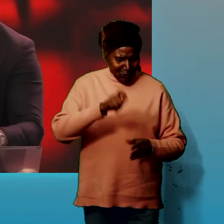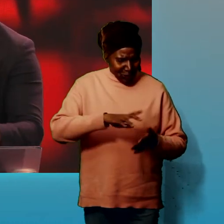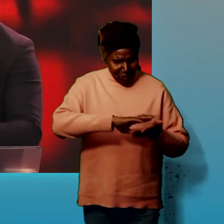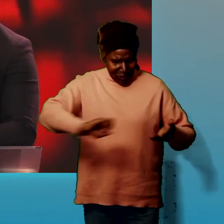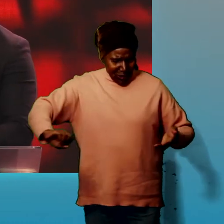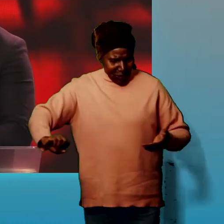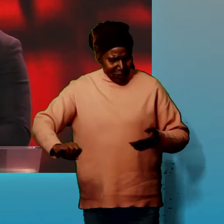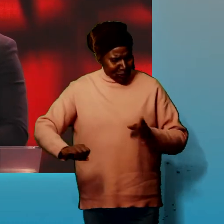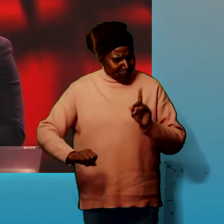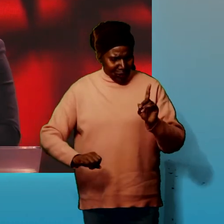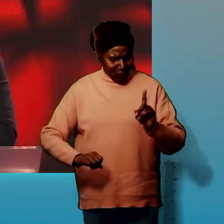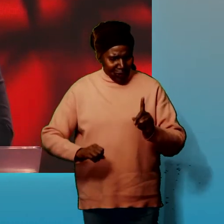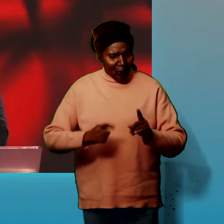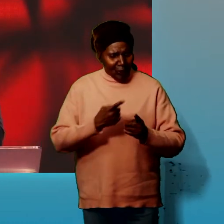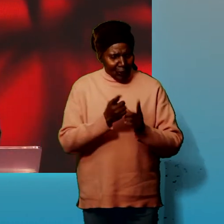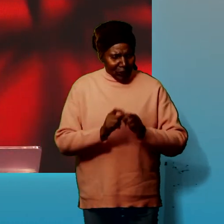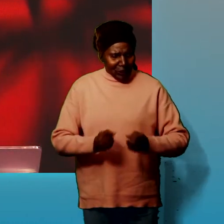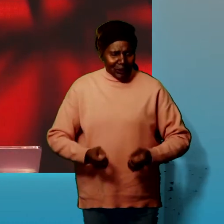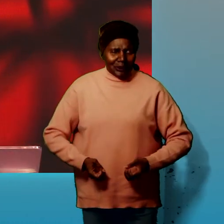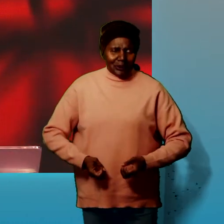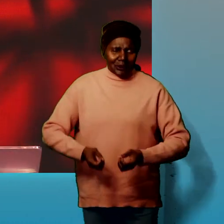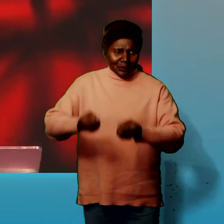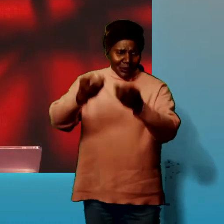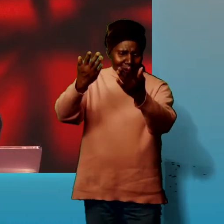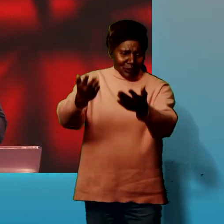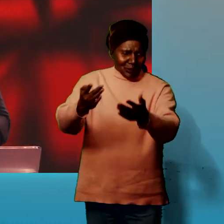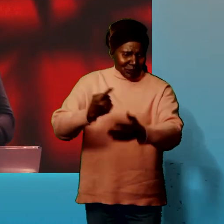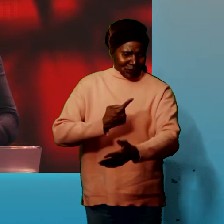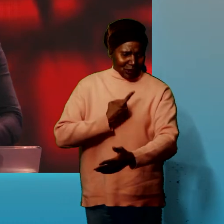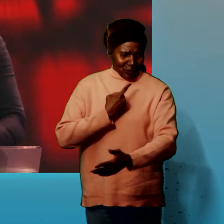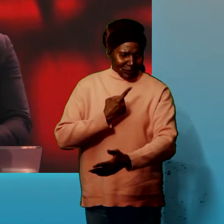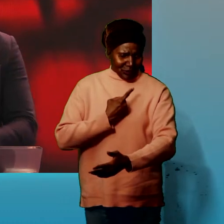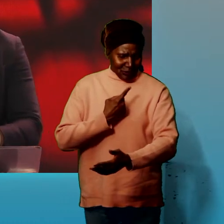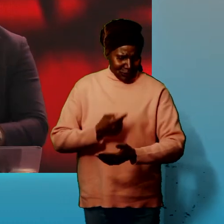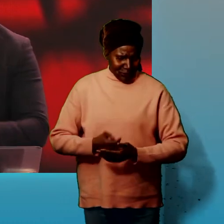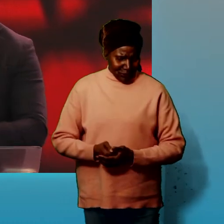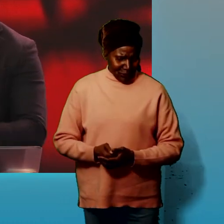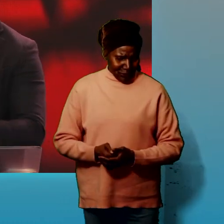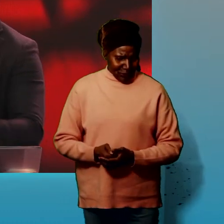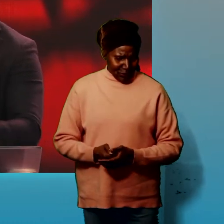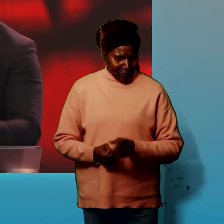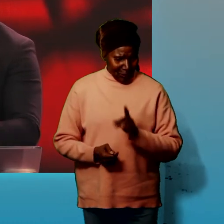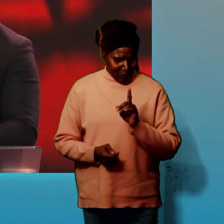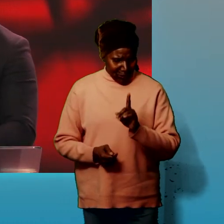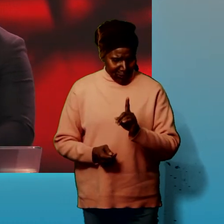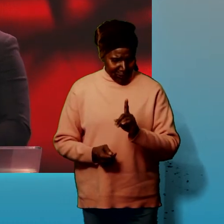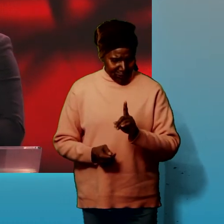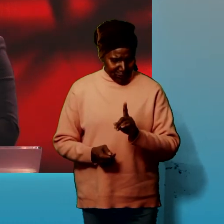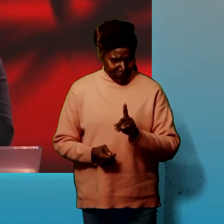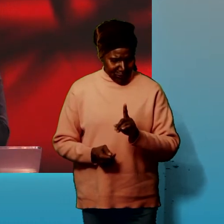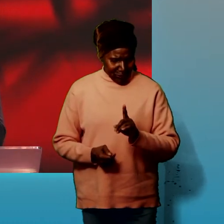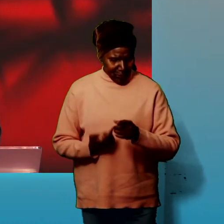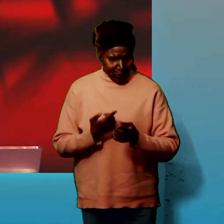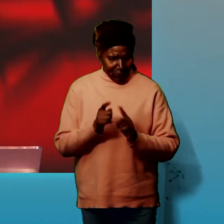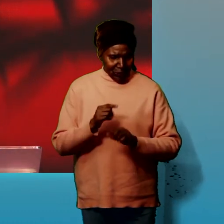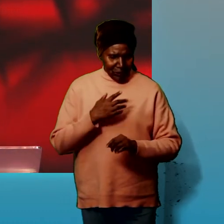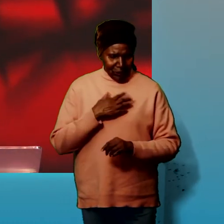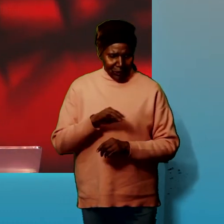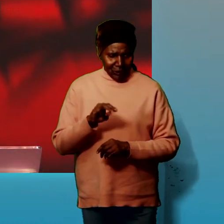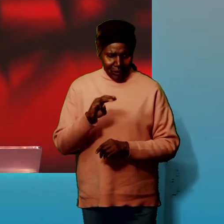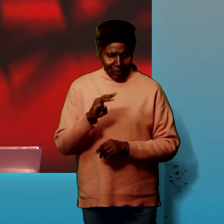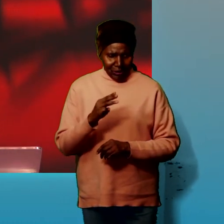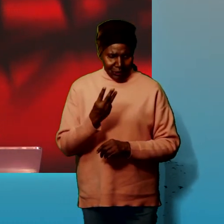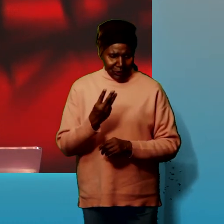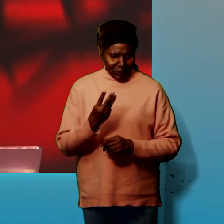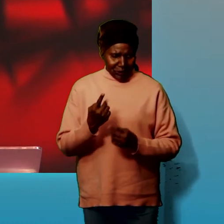lay it down. But to do that, I believe we need a three-step acknowledgement